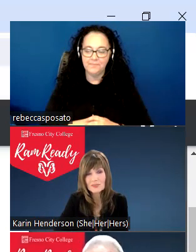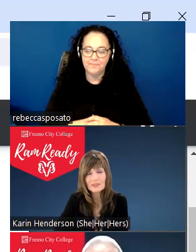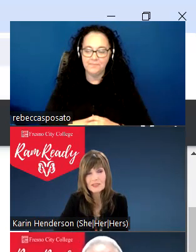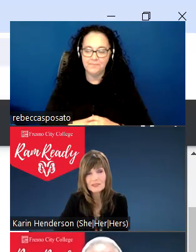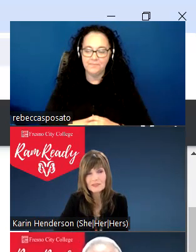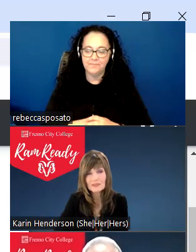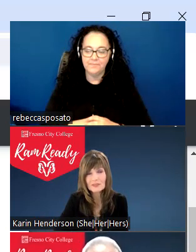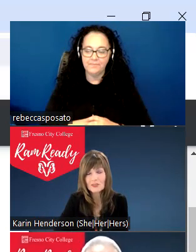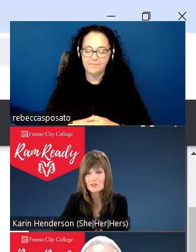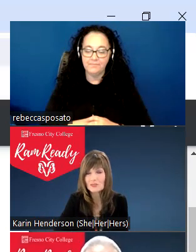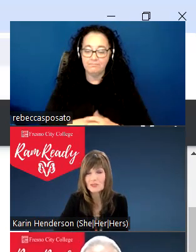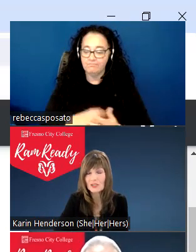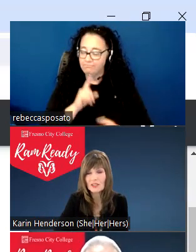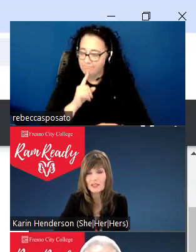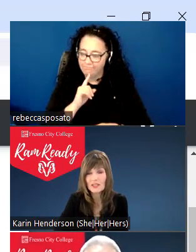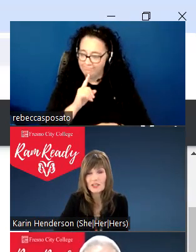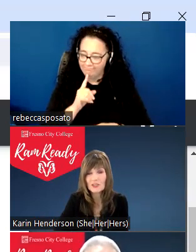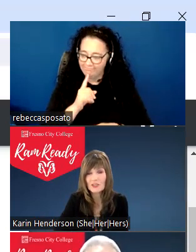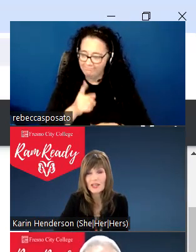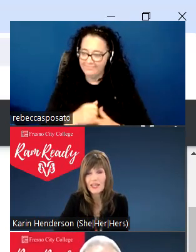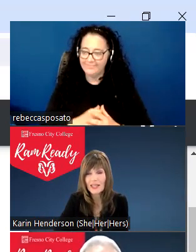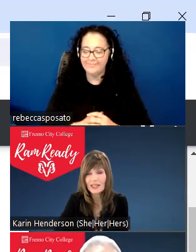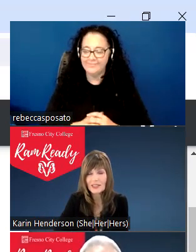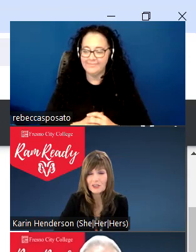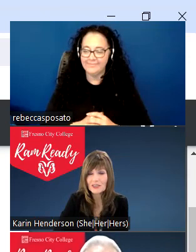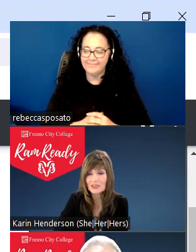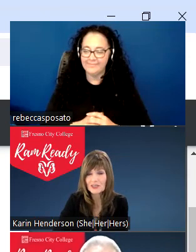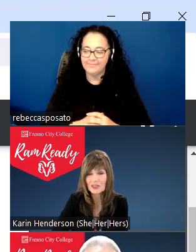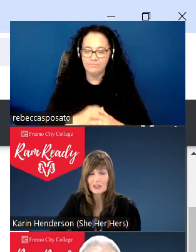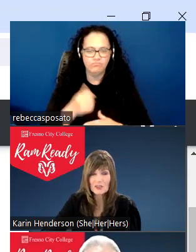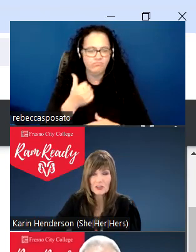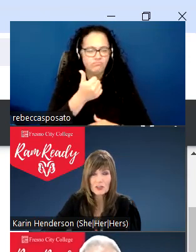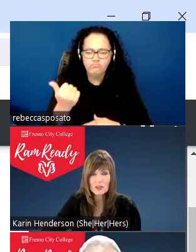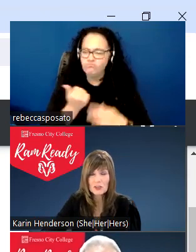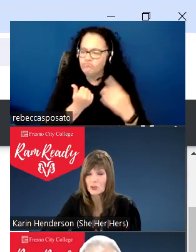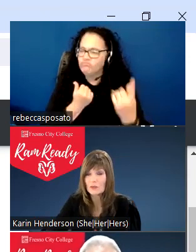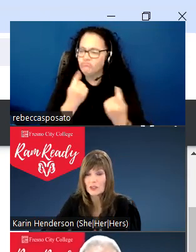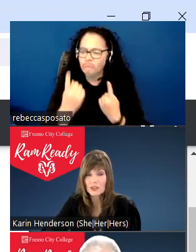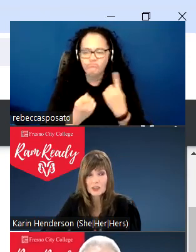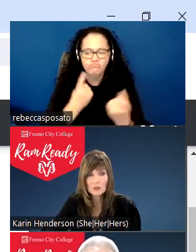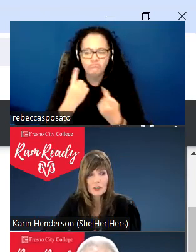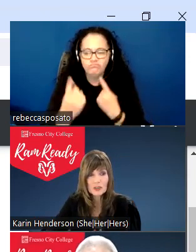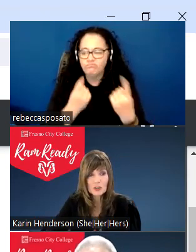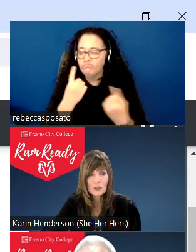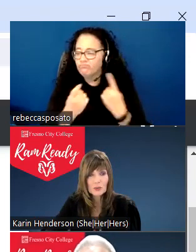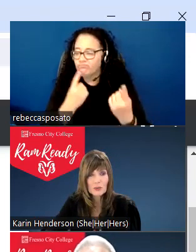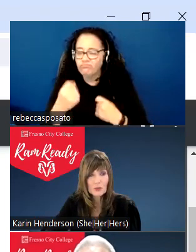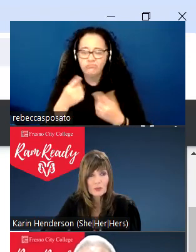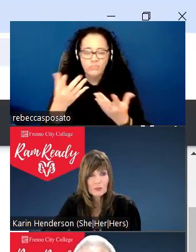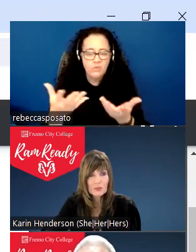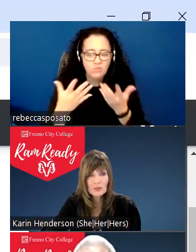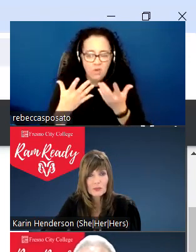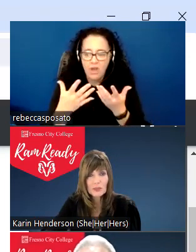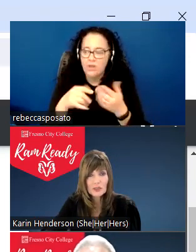So exactly. Yeah. Are there any questions? Did you have anything that wanted to show on